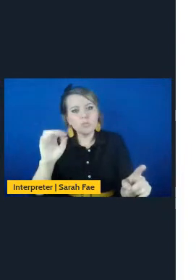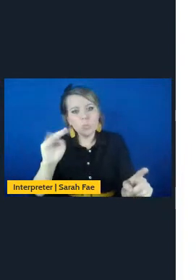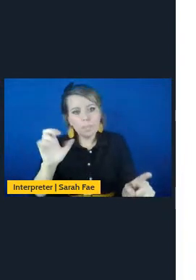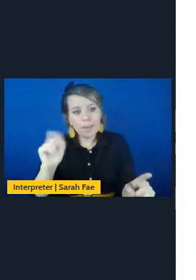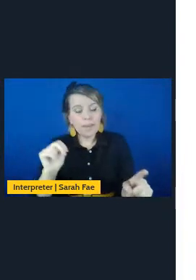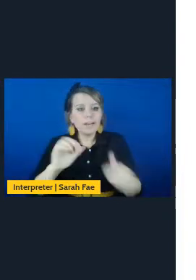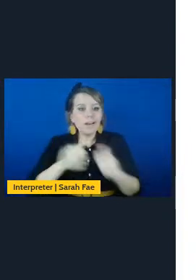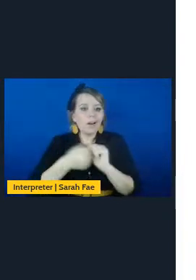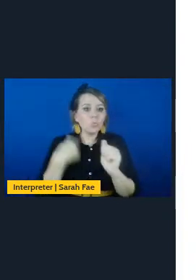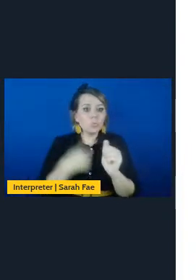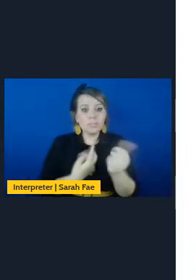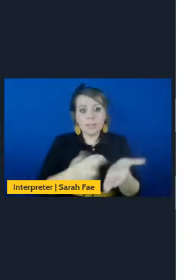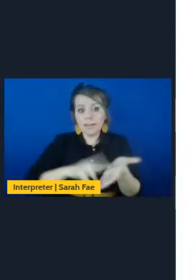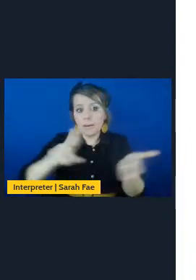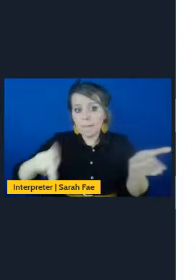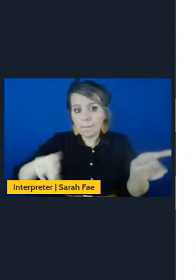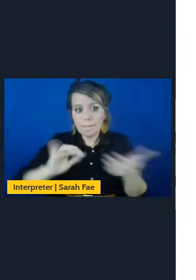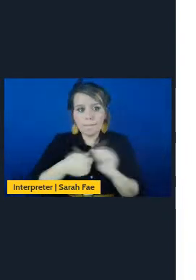in